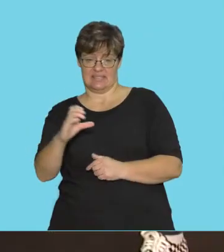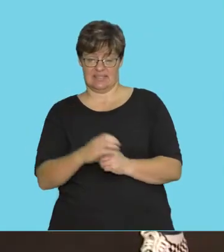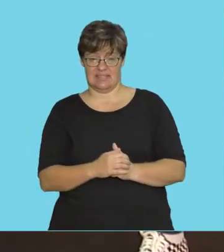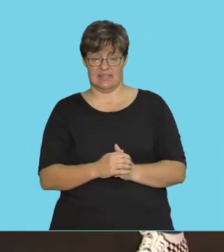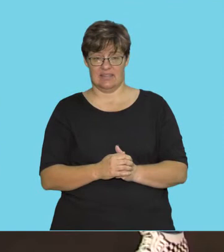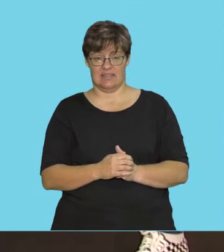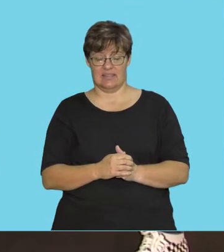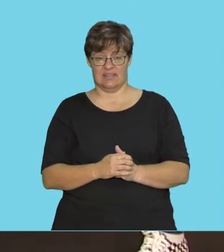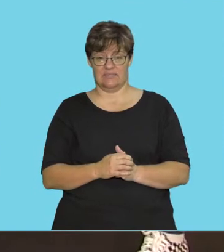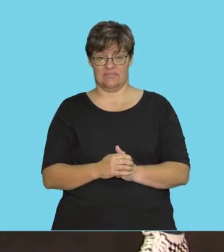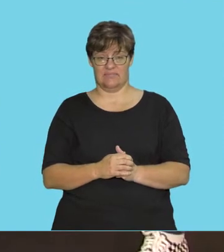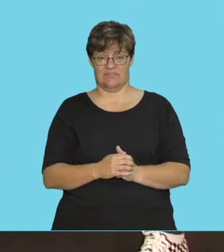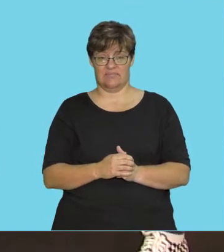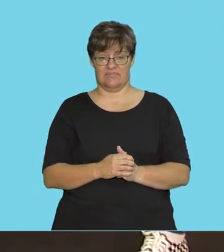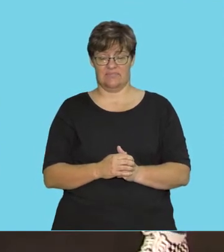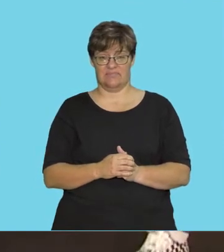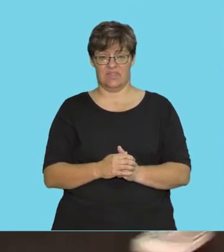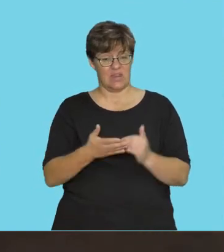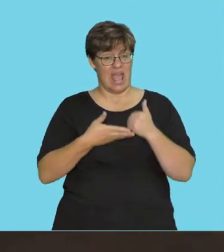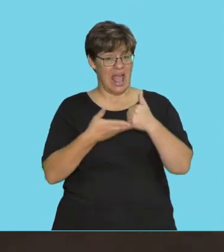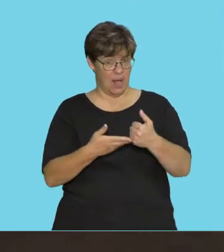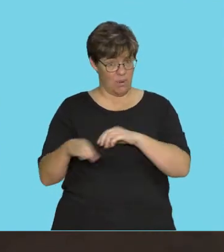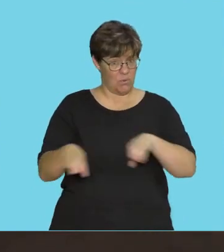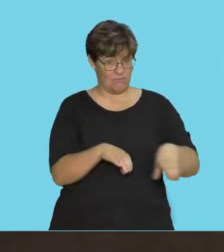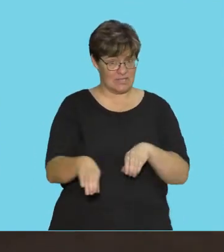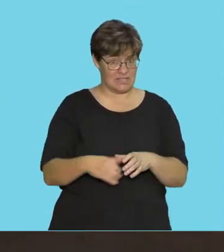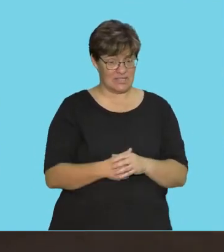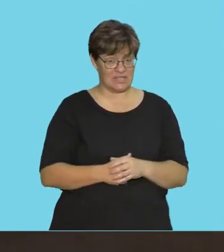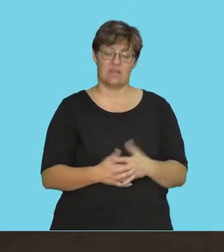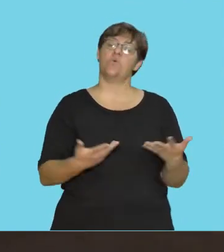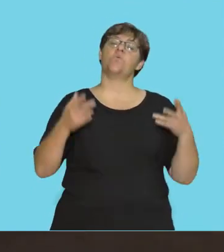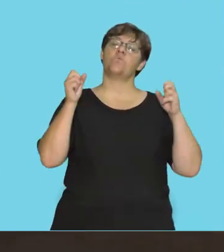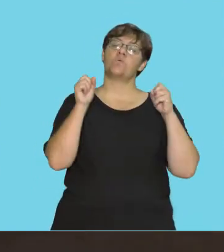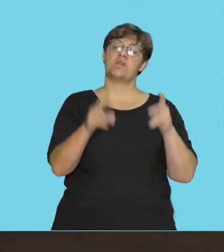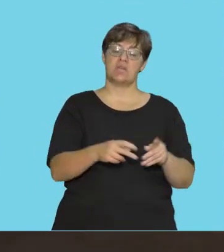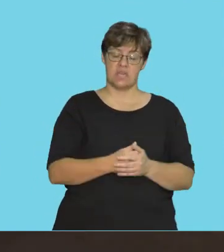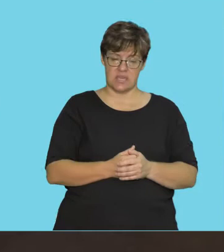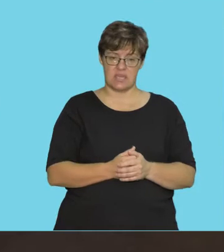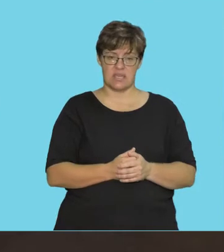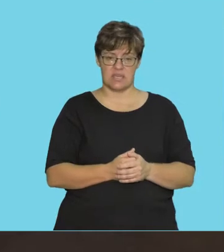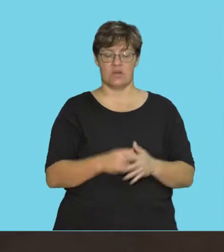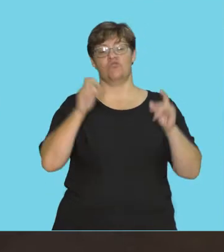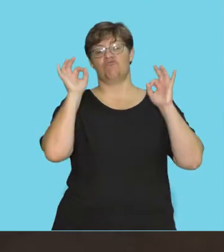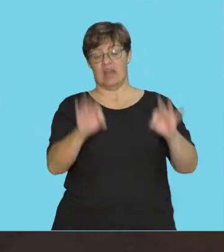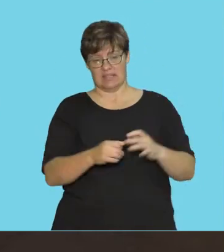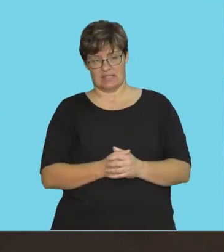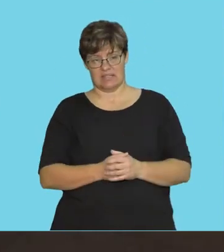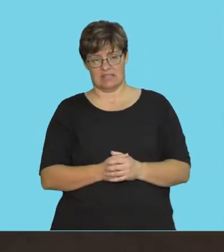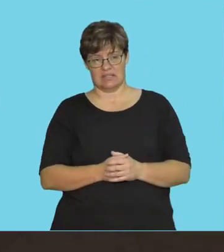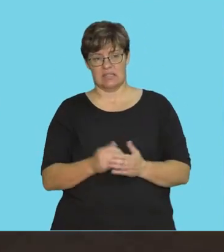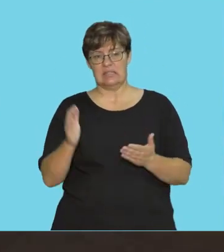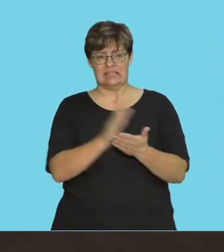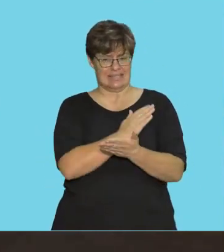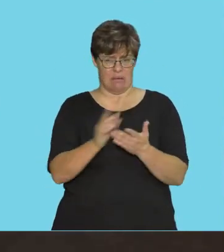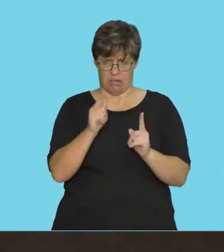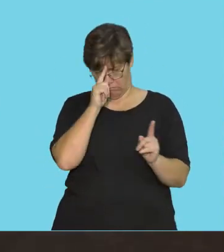c, and that helps me learn. And it helps you with your movement? Okay. Right. Some